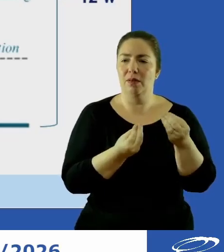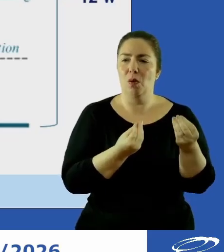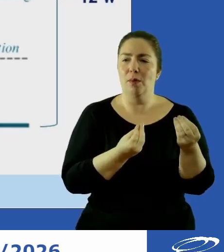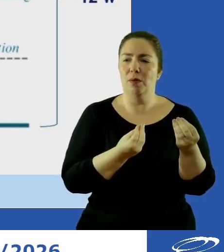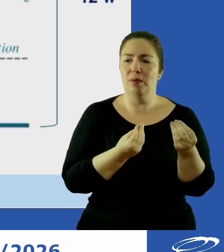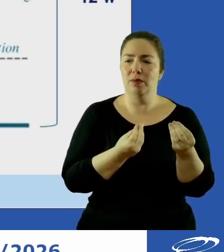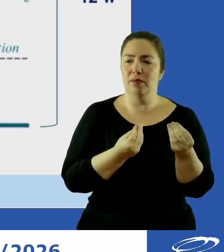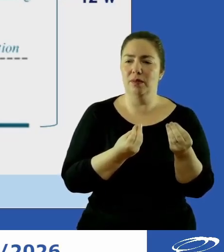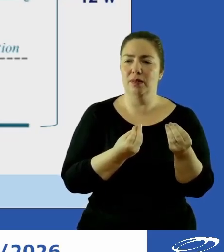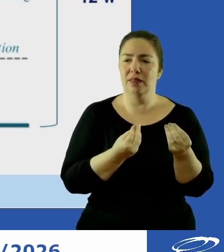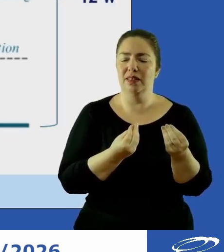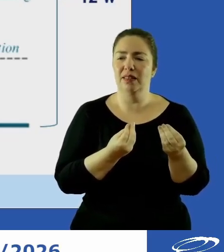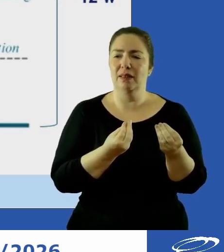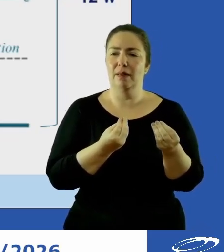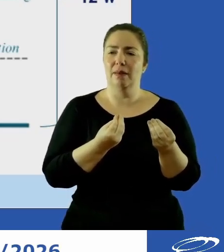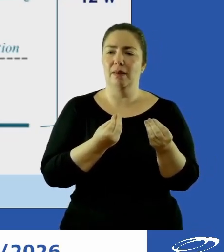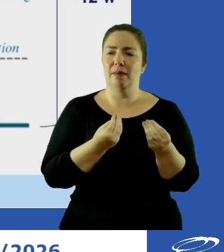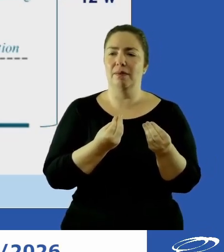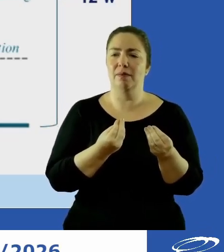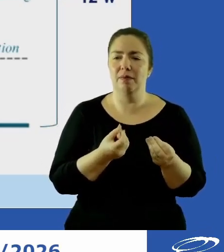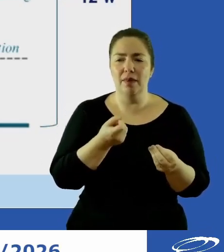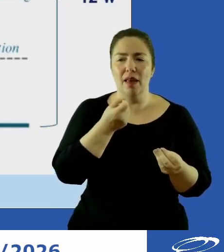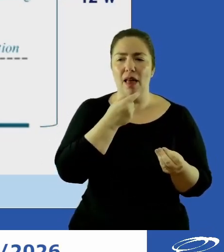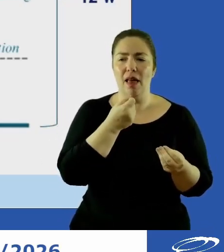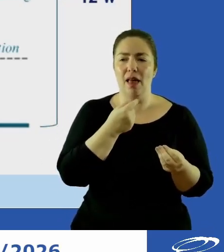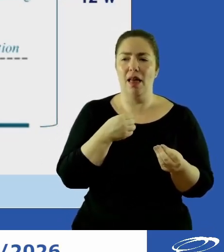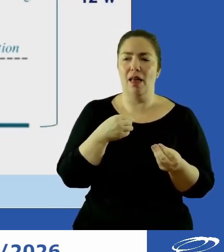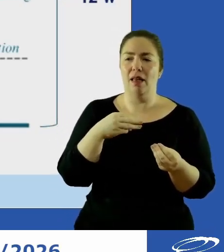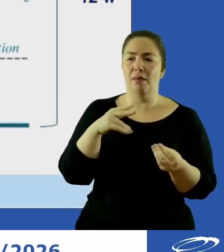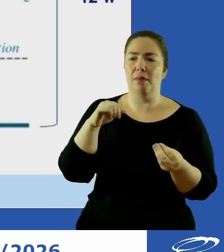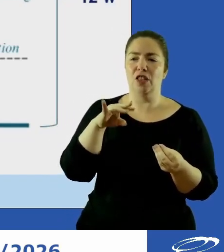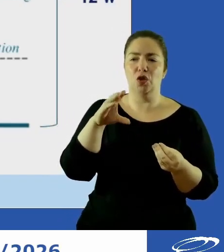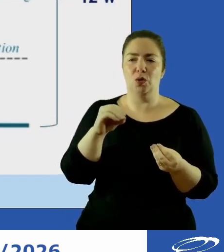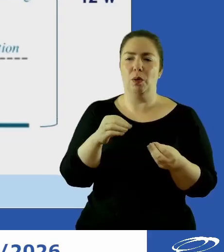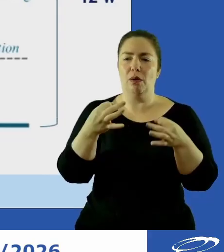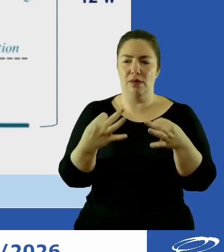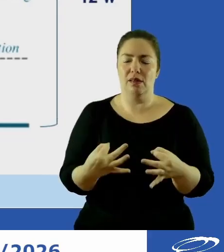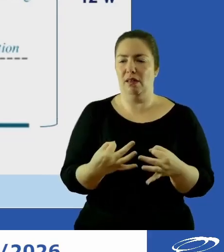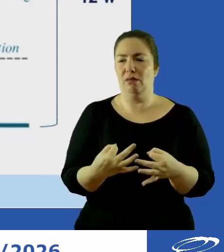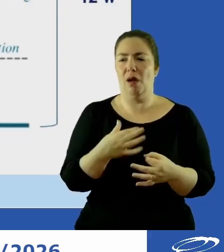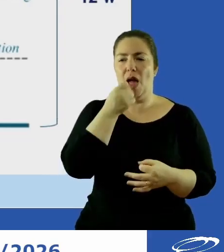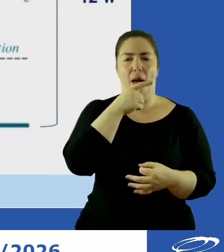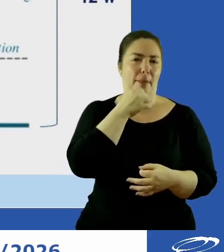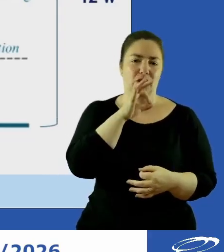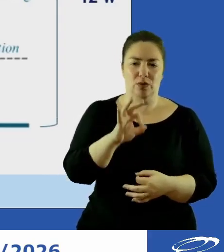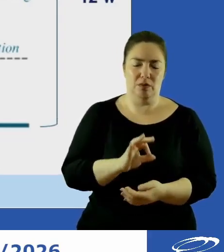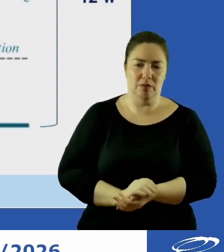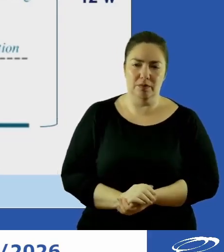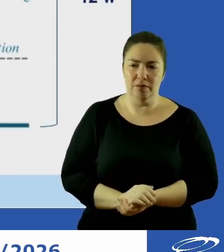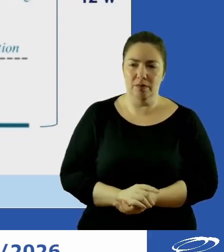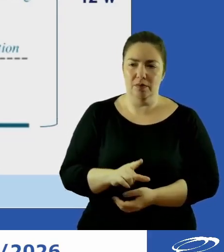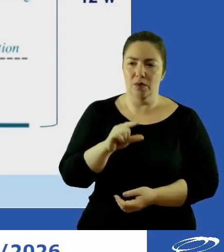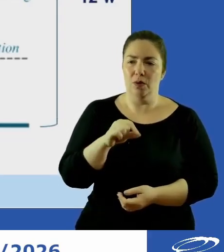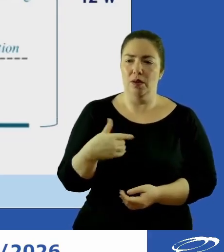way of dosing dalbavancin. And finally, the conclusion, according to the data, to the PK data that we had at